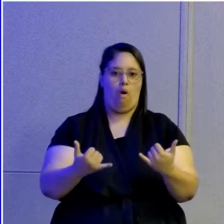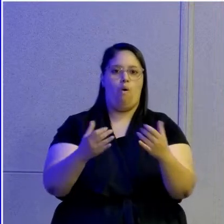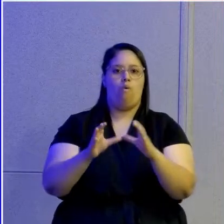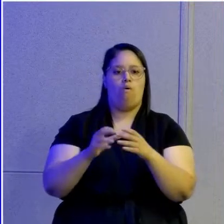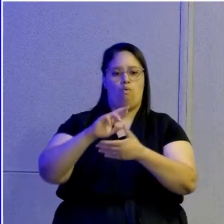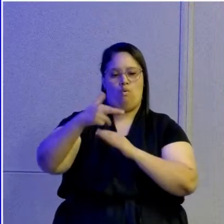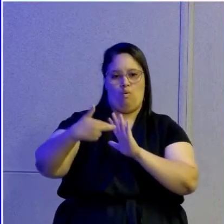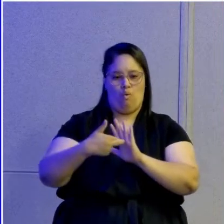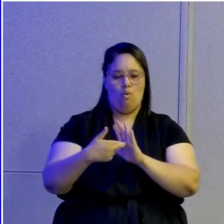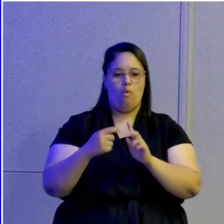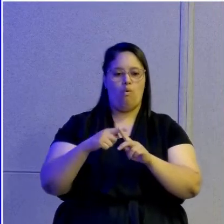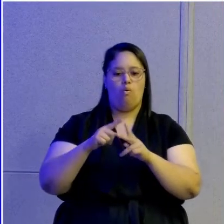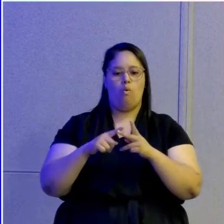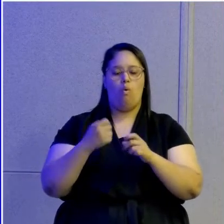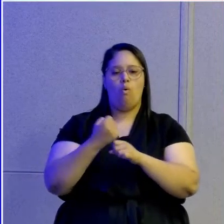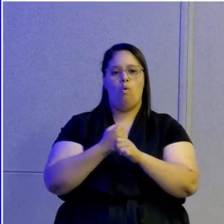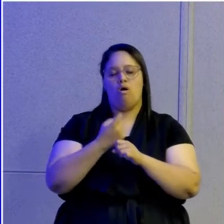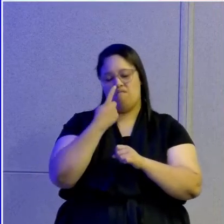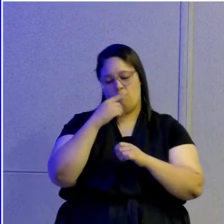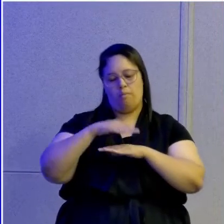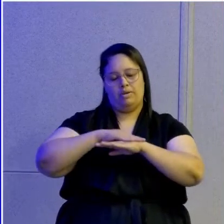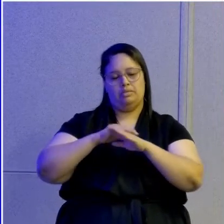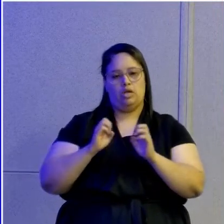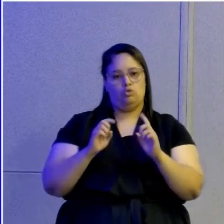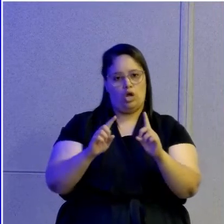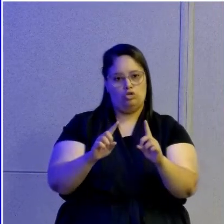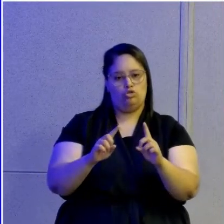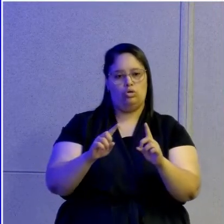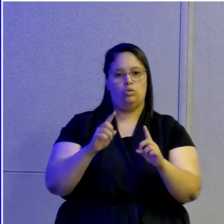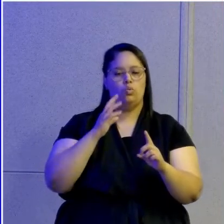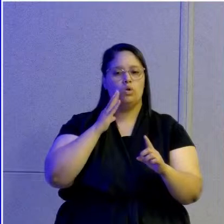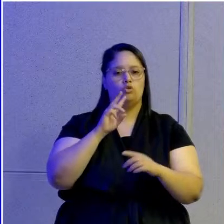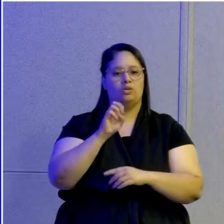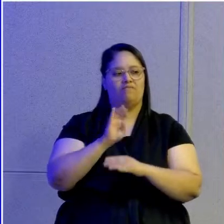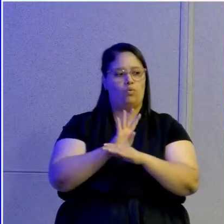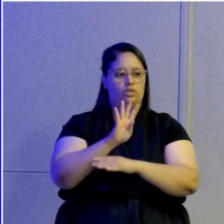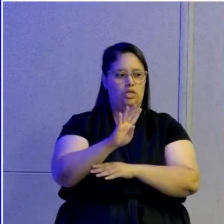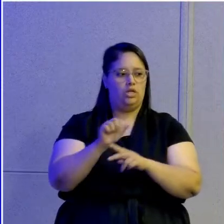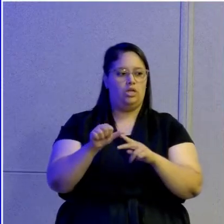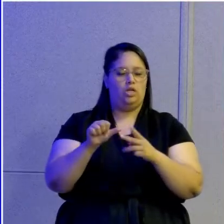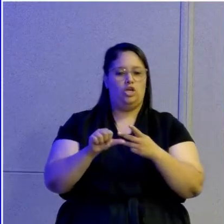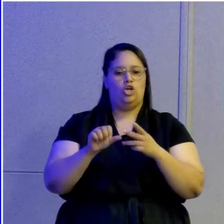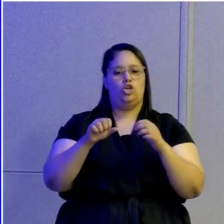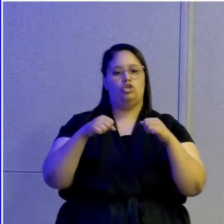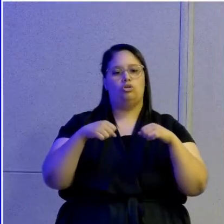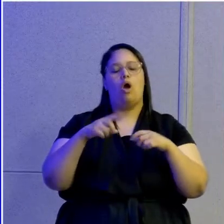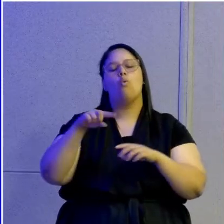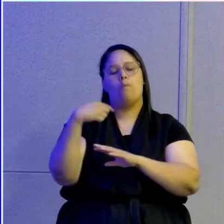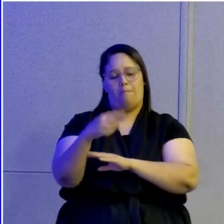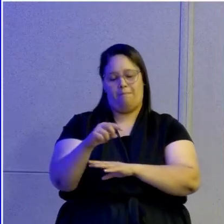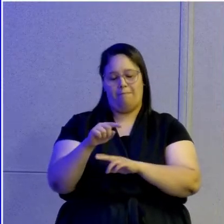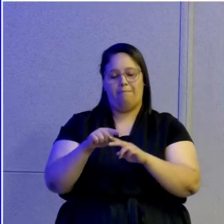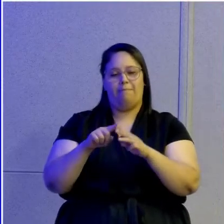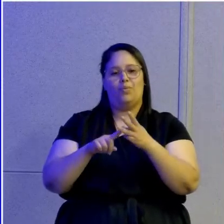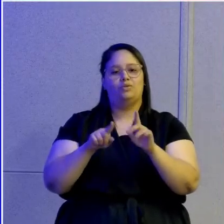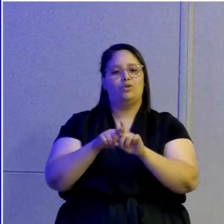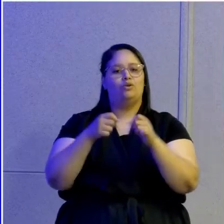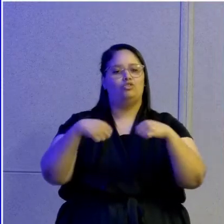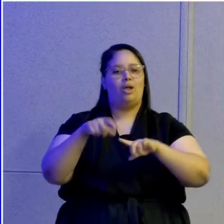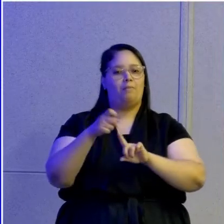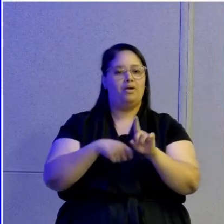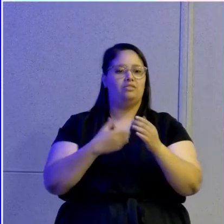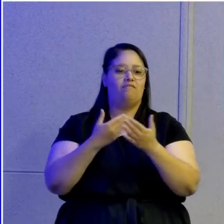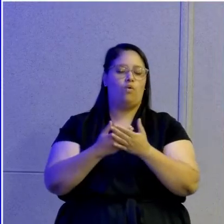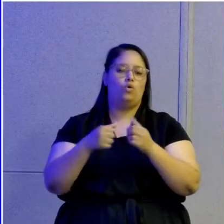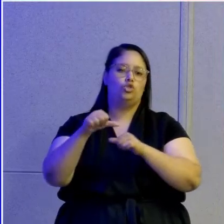substantive role. Whip for Basic Education. In 2014, she was the chairman for Basic Education and also chairperson for